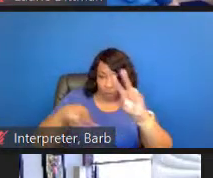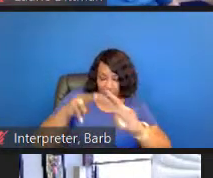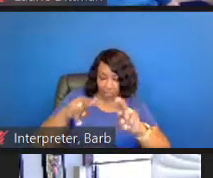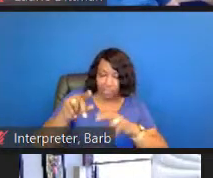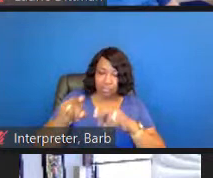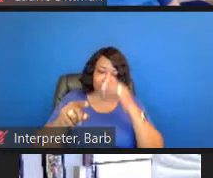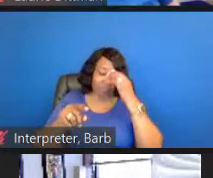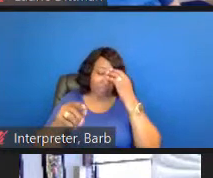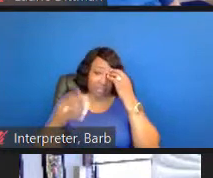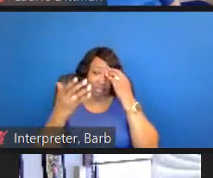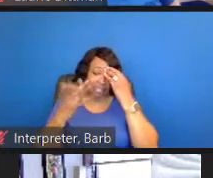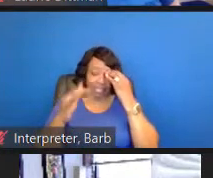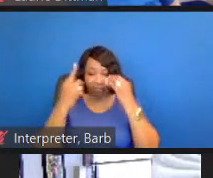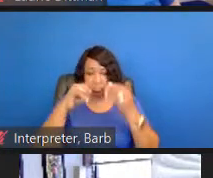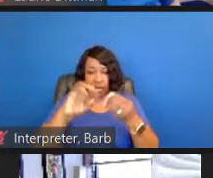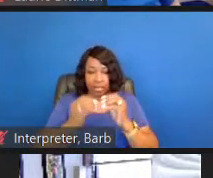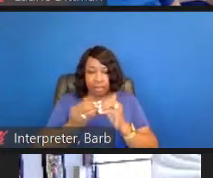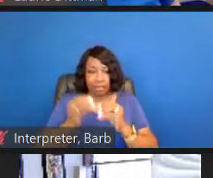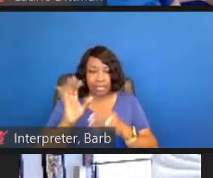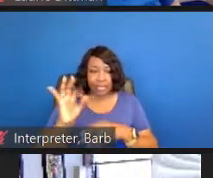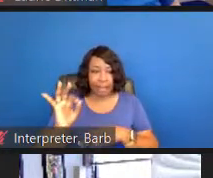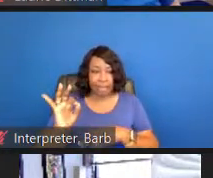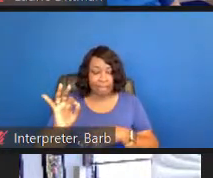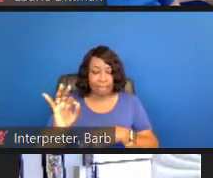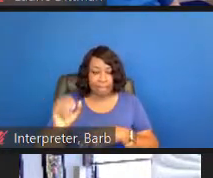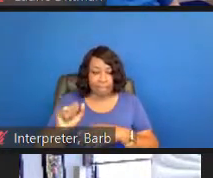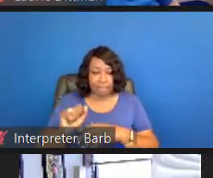That's about it for slide 9.